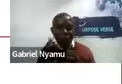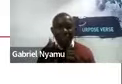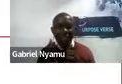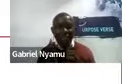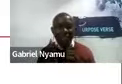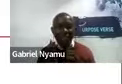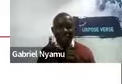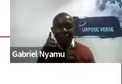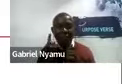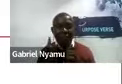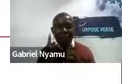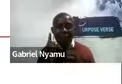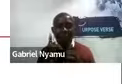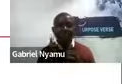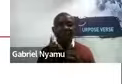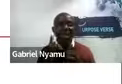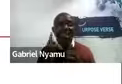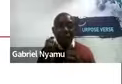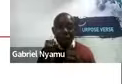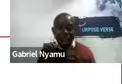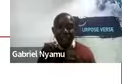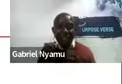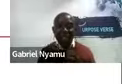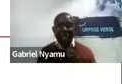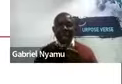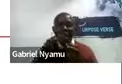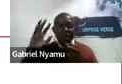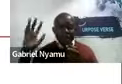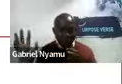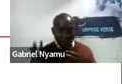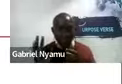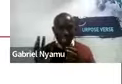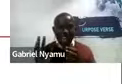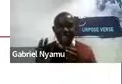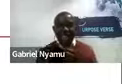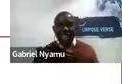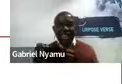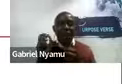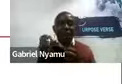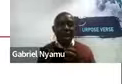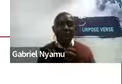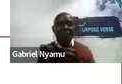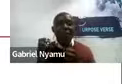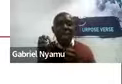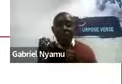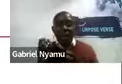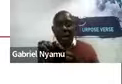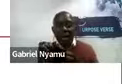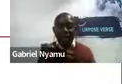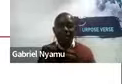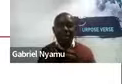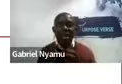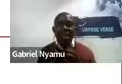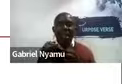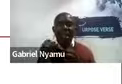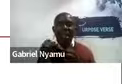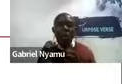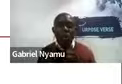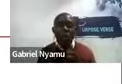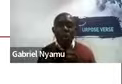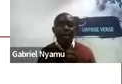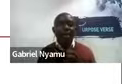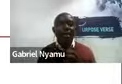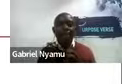want you to see it differently. A flower by itself is a world, just like you have the universe here. It's a world for microorganisms that